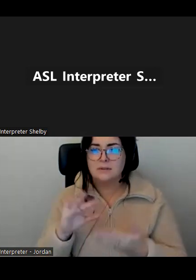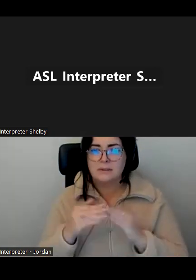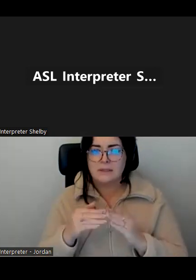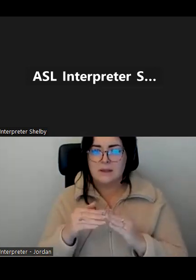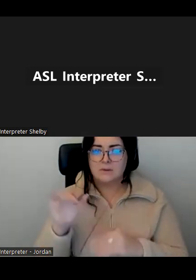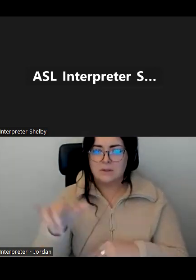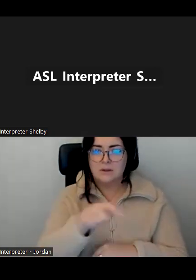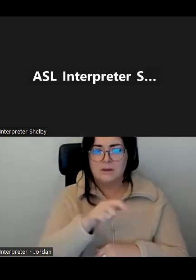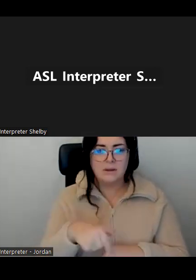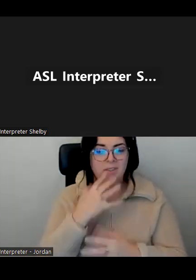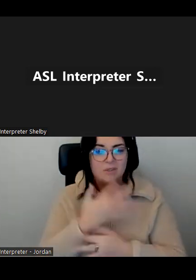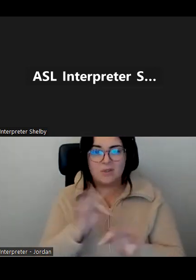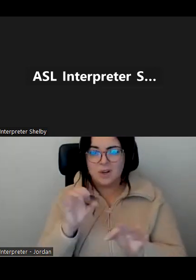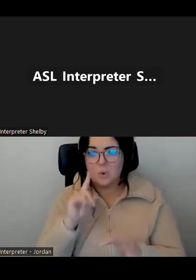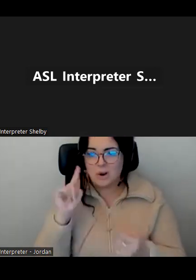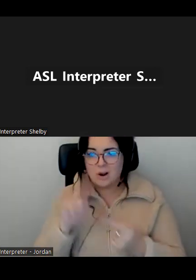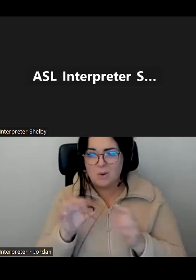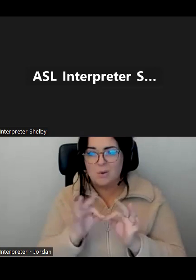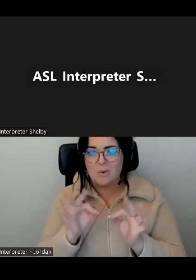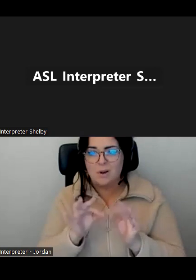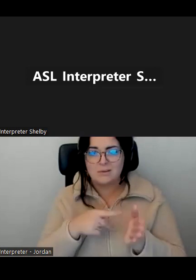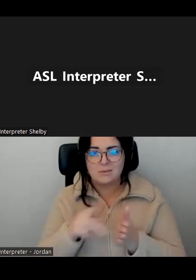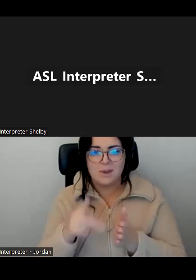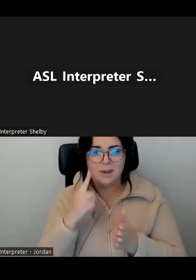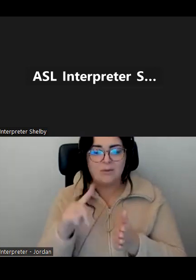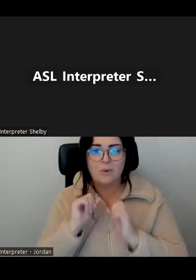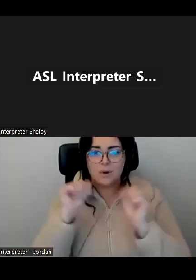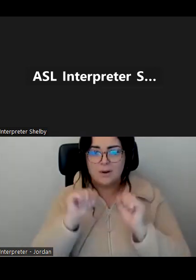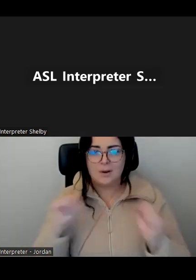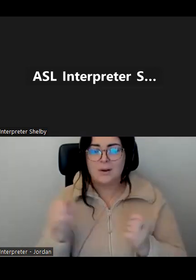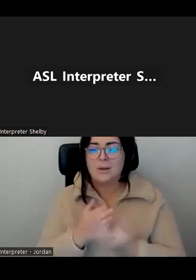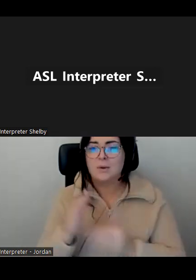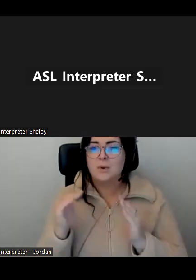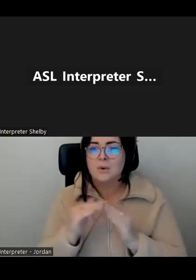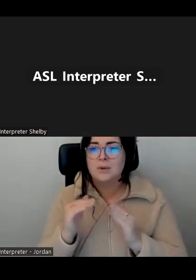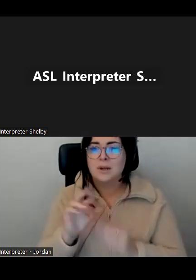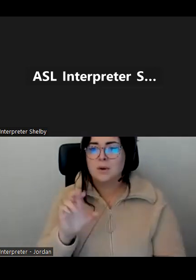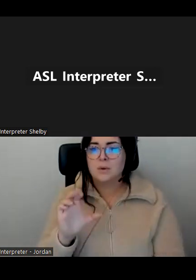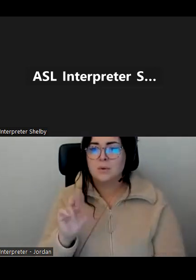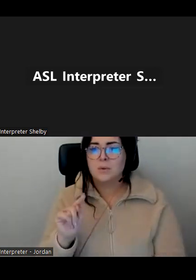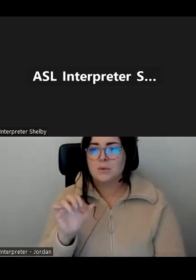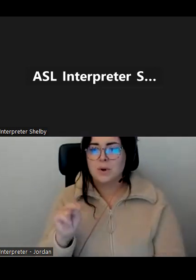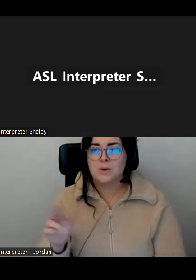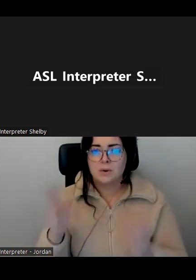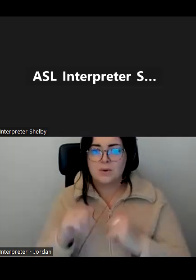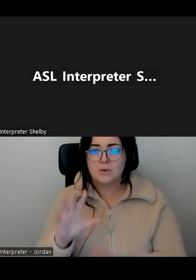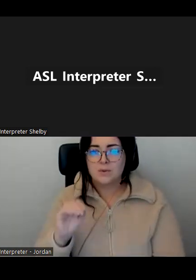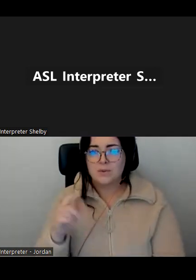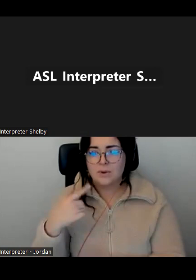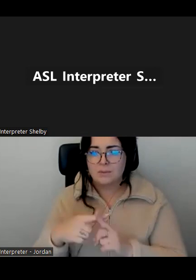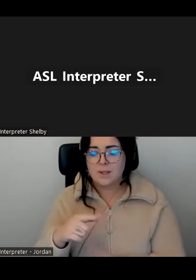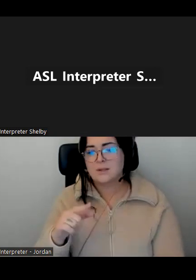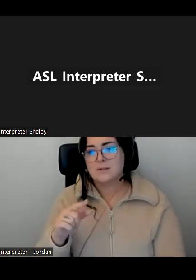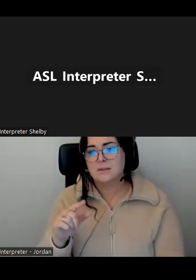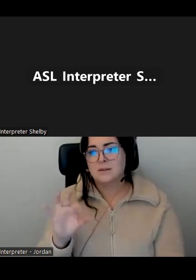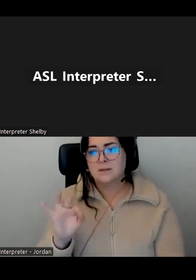cost exercise opportunities through town recreation or the 50+ federation clubs. other Exactly.